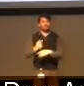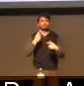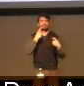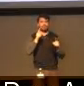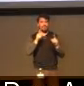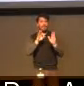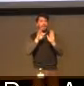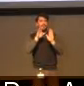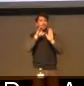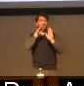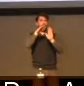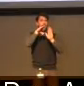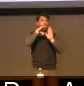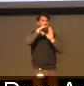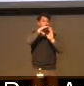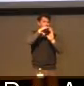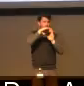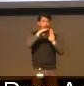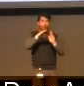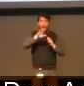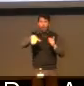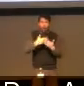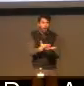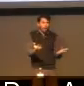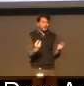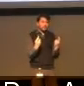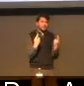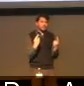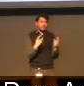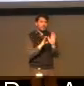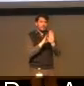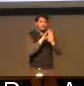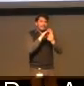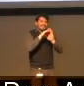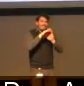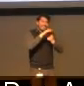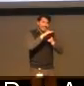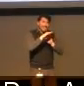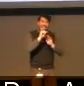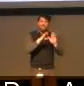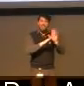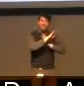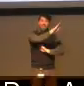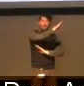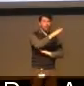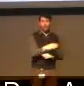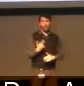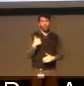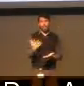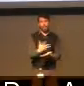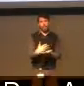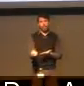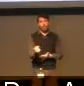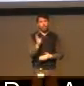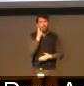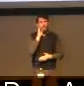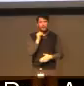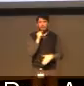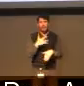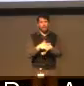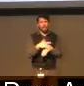curve. We all hoped for flattening the curve, otherwise we were going to completely run out of general care beds and ICU beds.